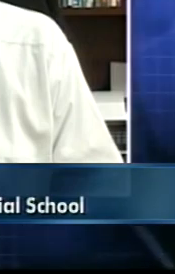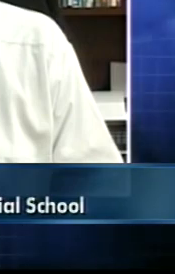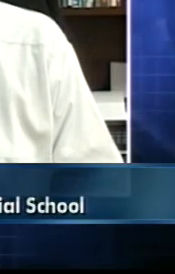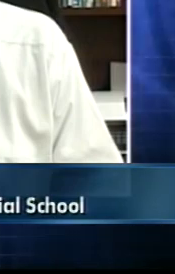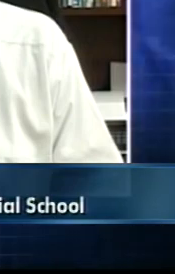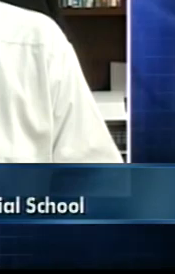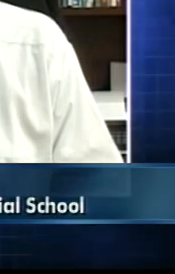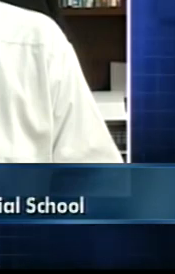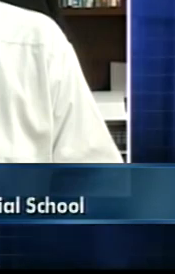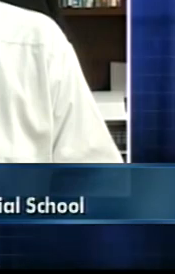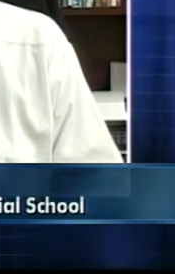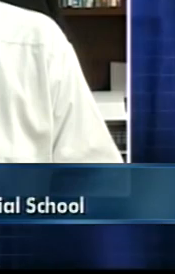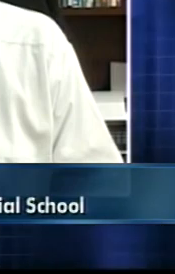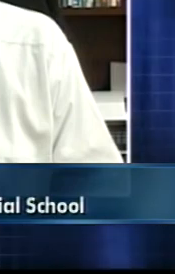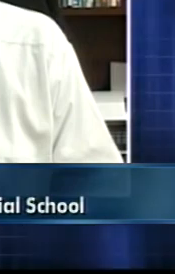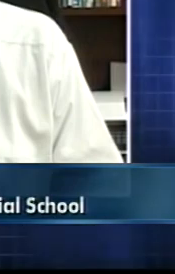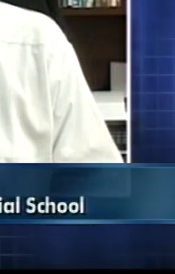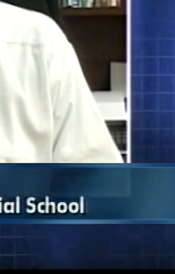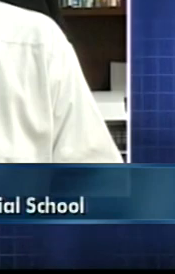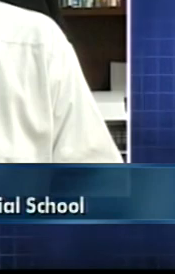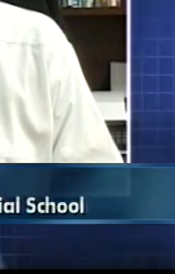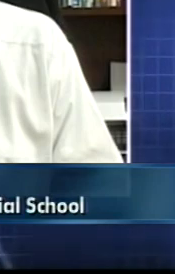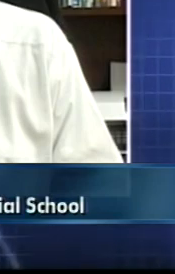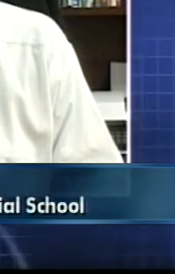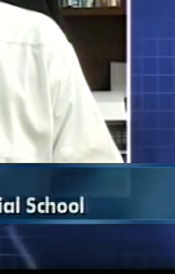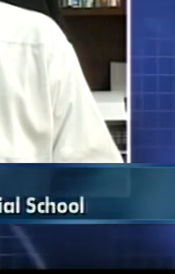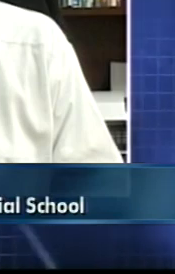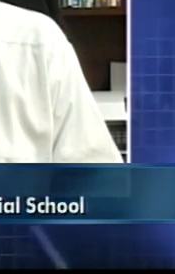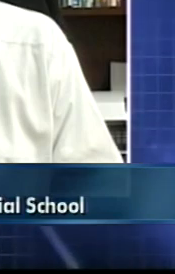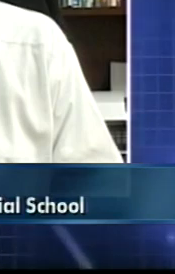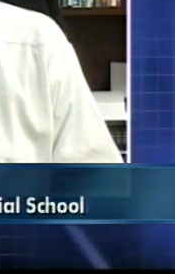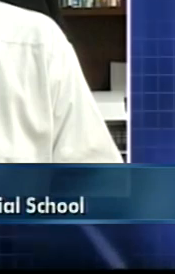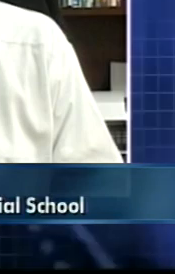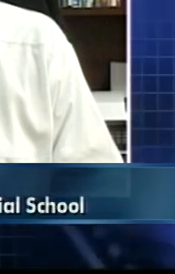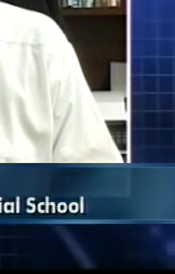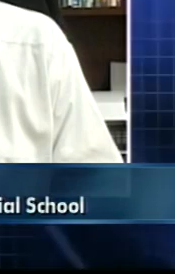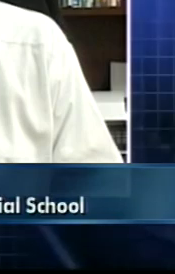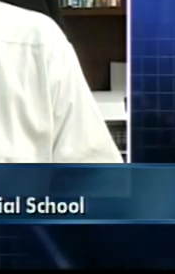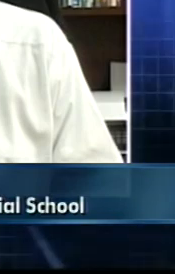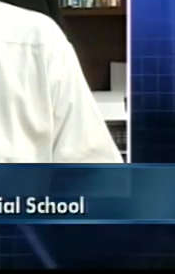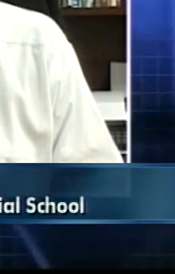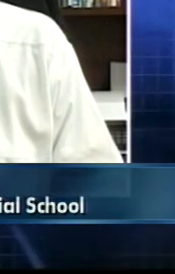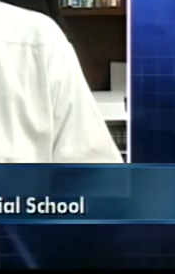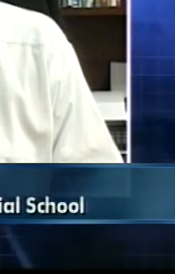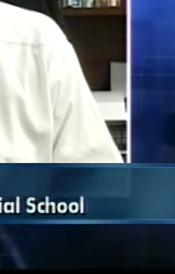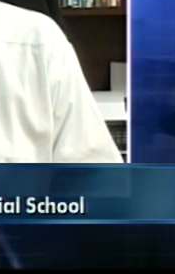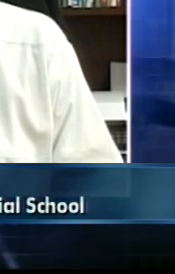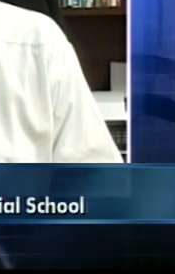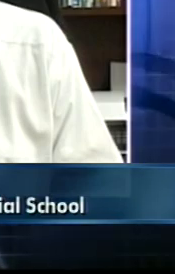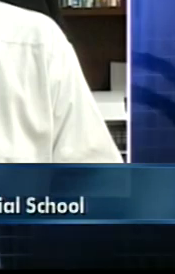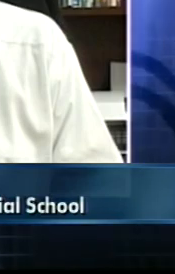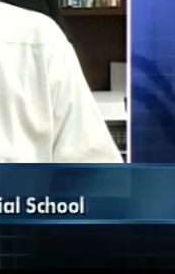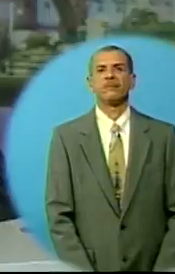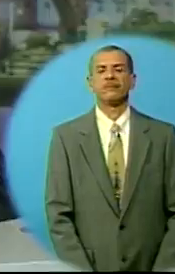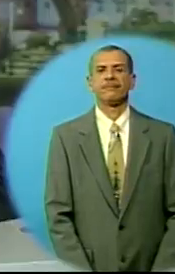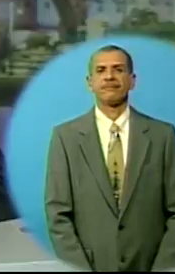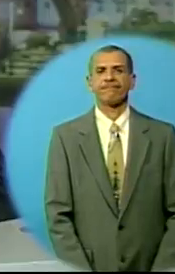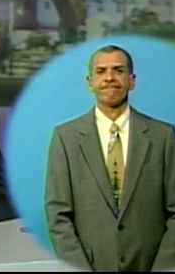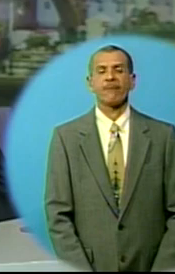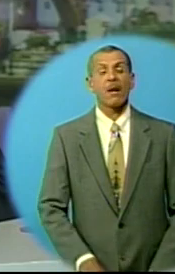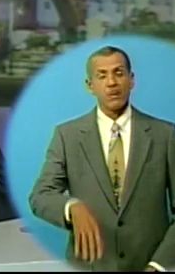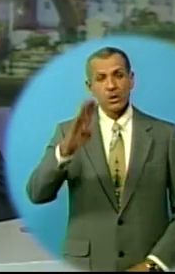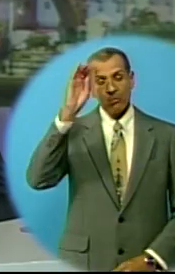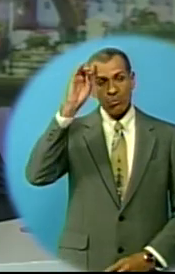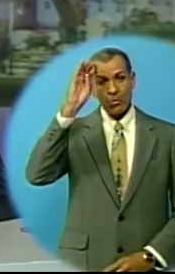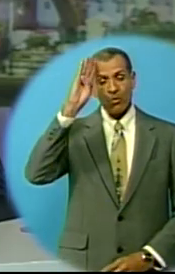The children need to be taught in preparation for the exams. Let's get back to work, please, or let's sit down and talk.